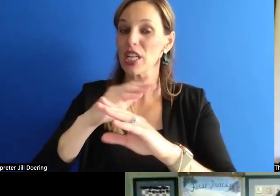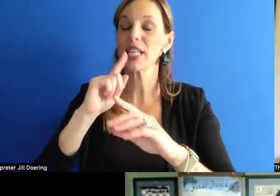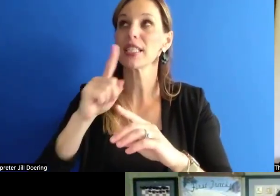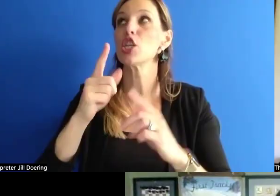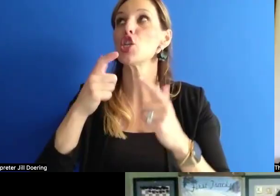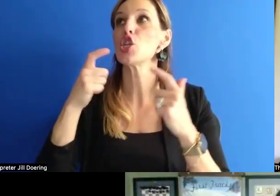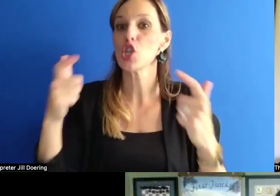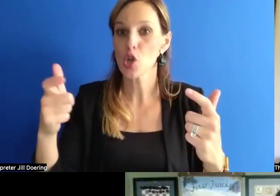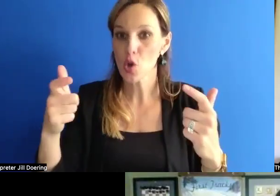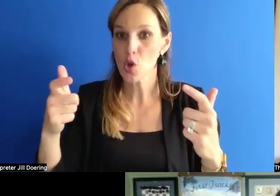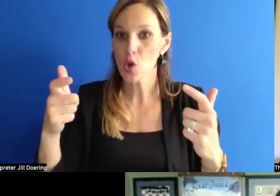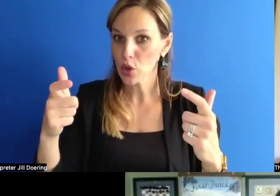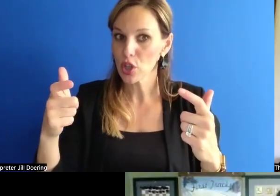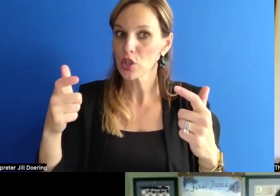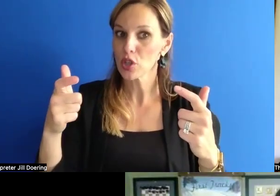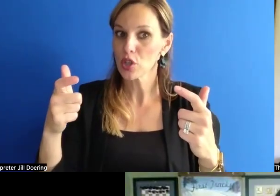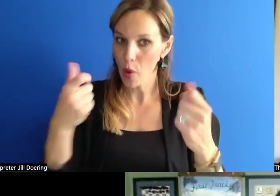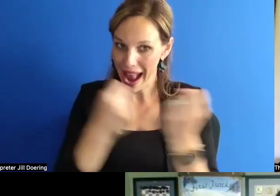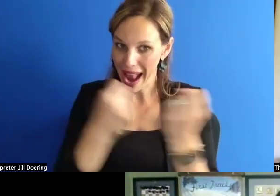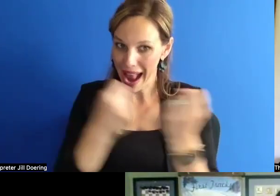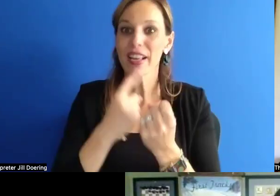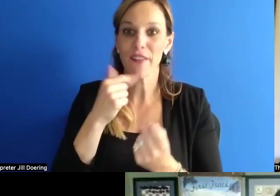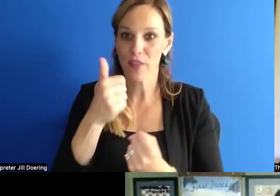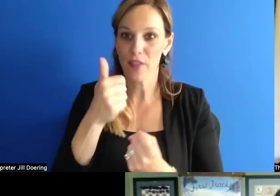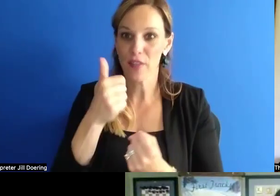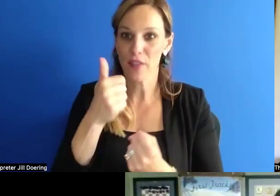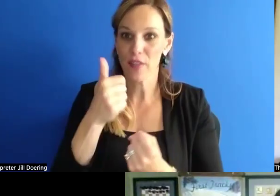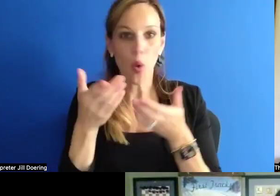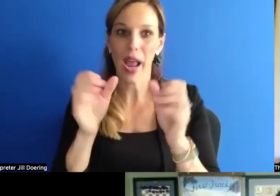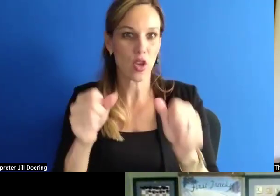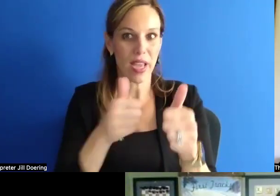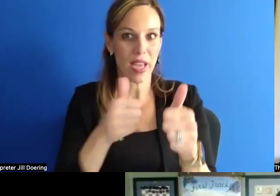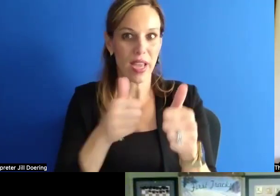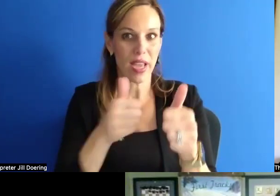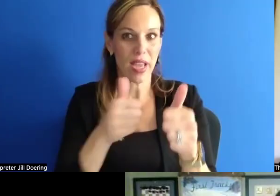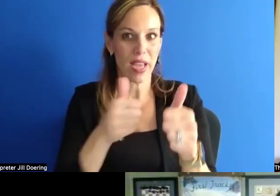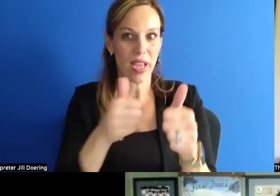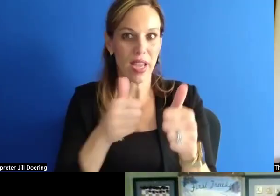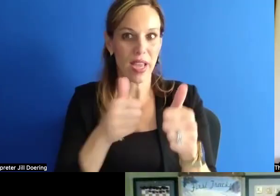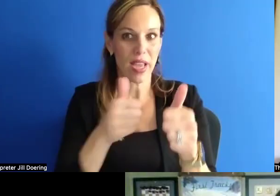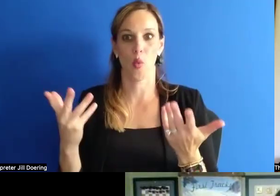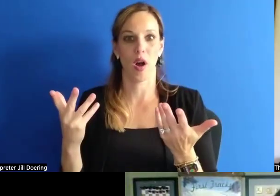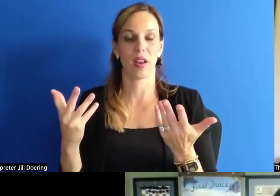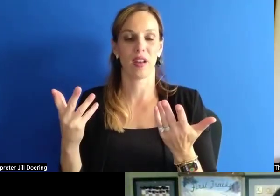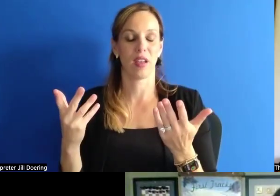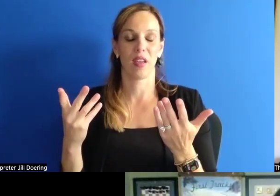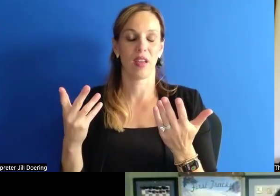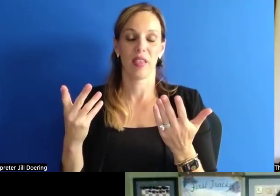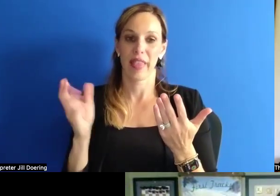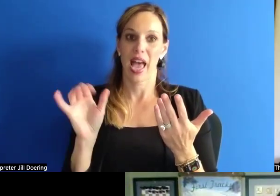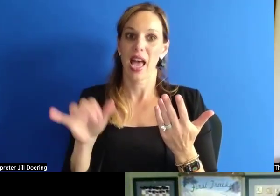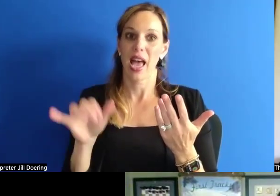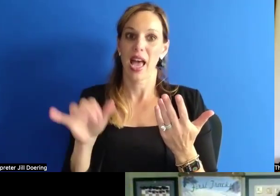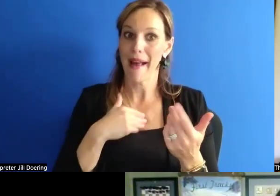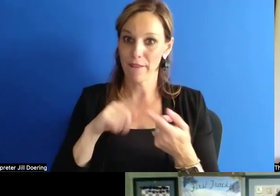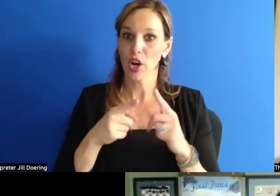and the only way that you can really get ahead of the cancer from spreading so fast. So